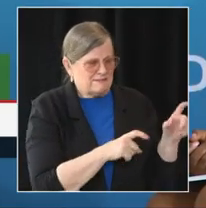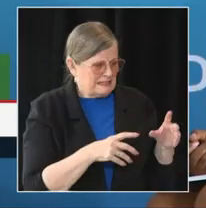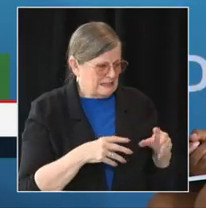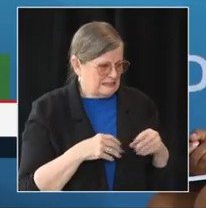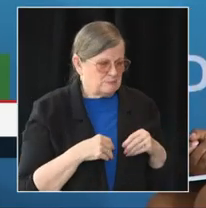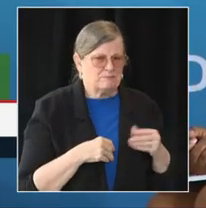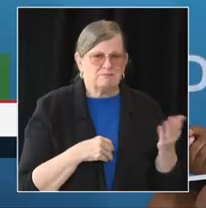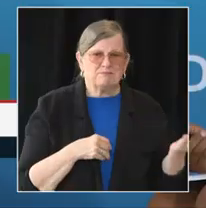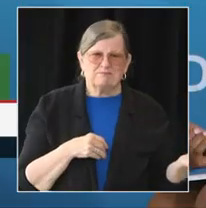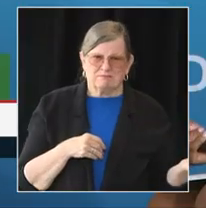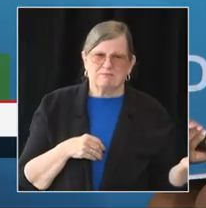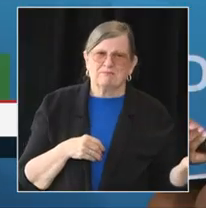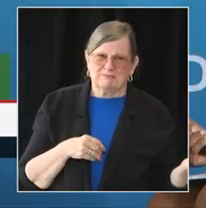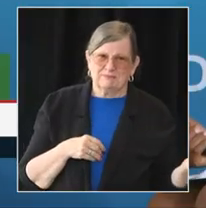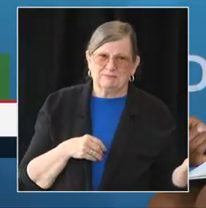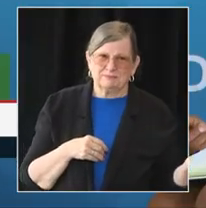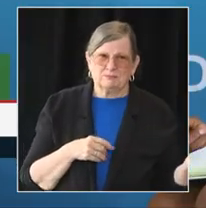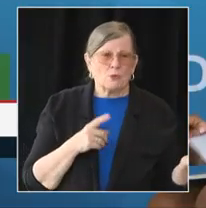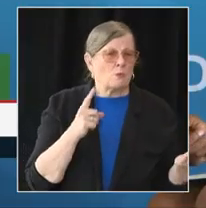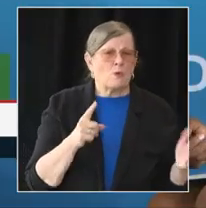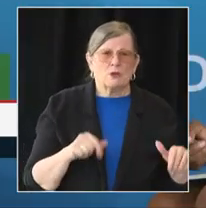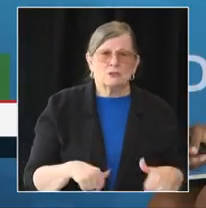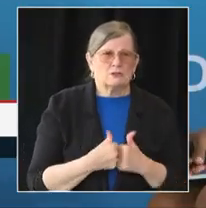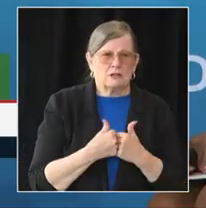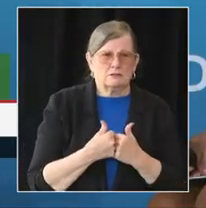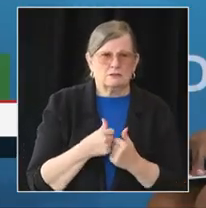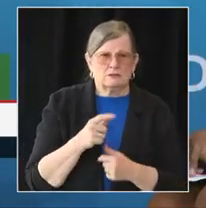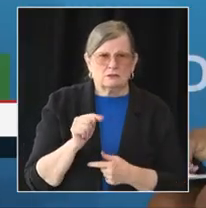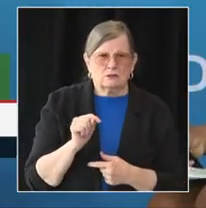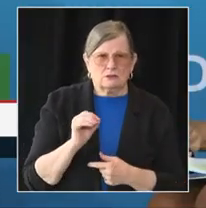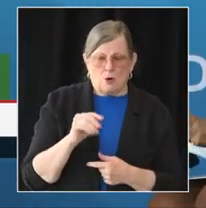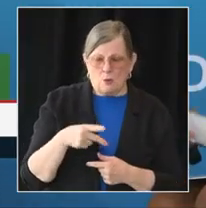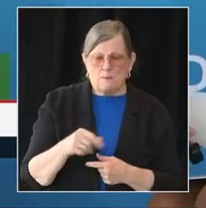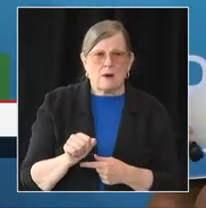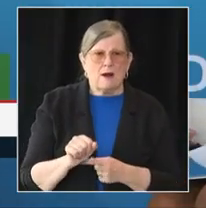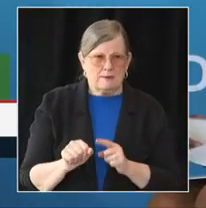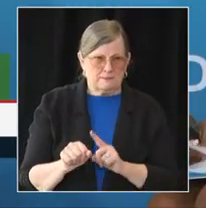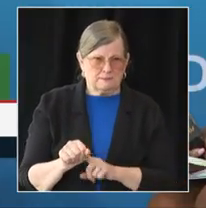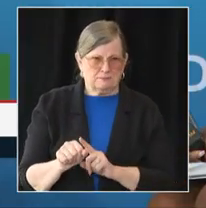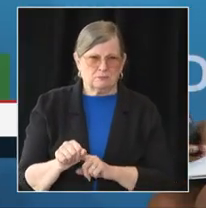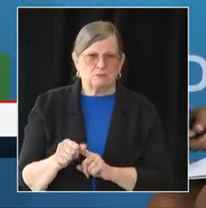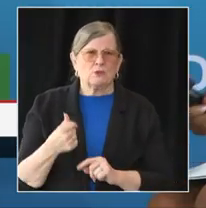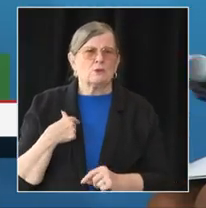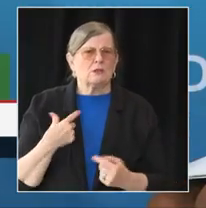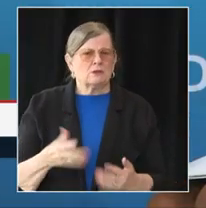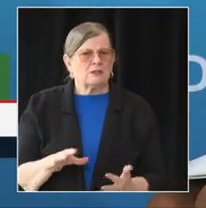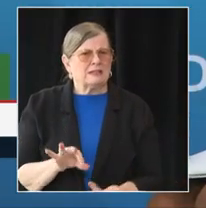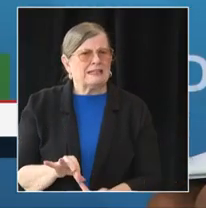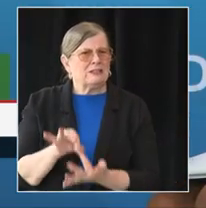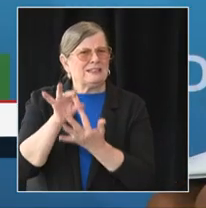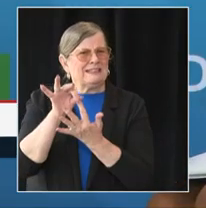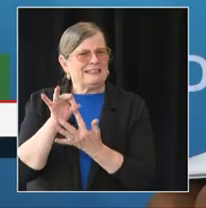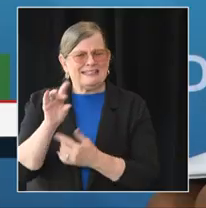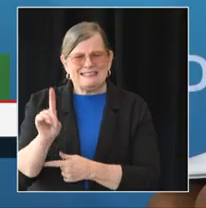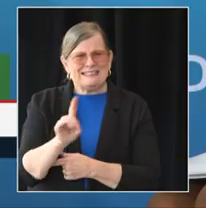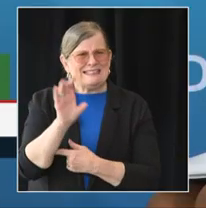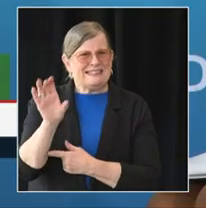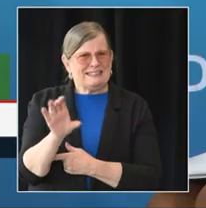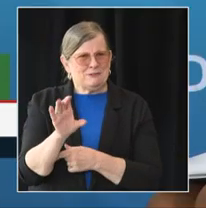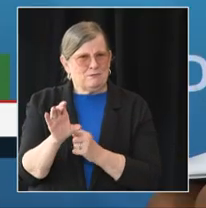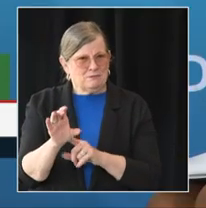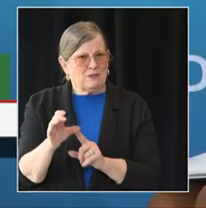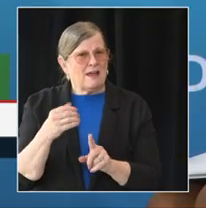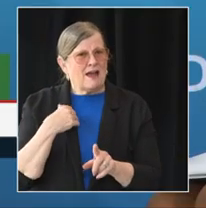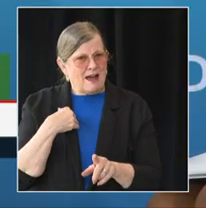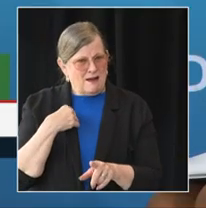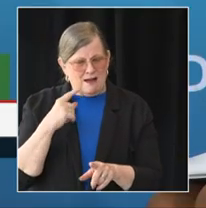district. We're unique in a lot of ways in the district, and one of them is TOPA. And we wanted to advance a